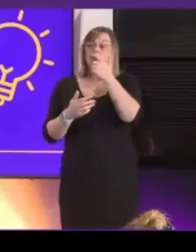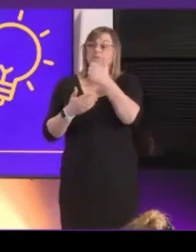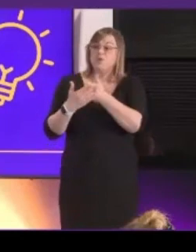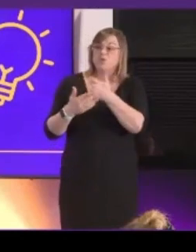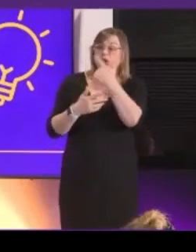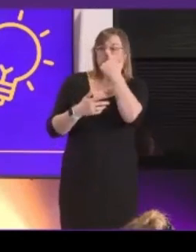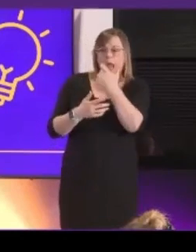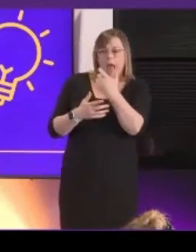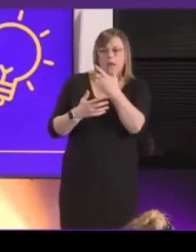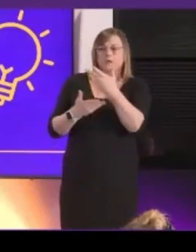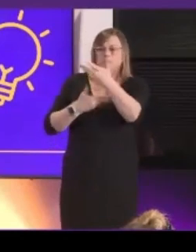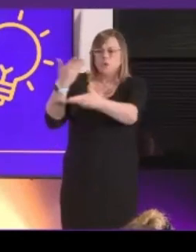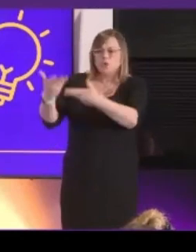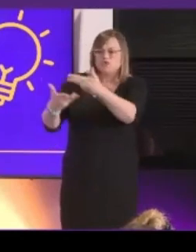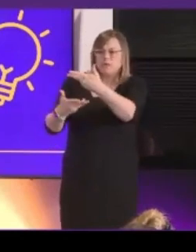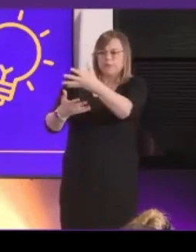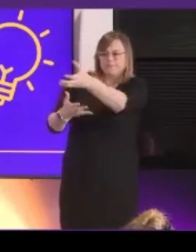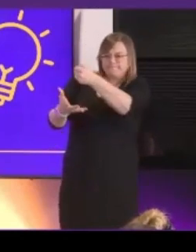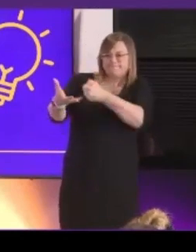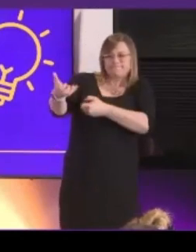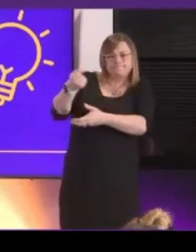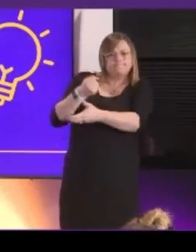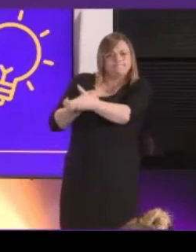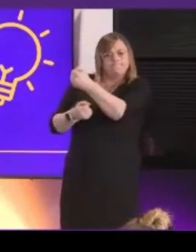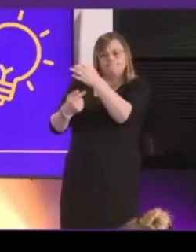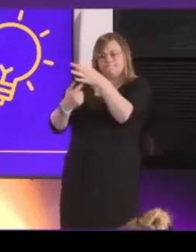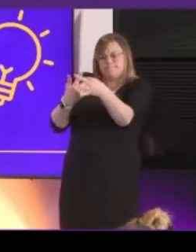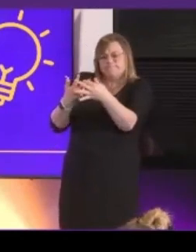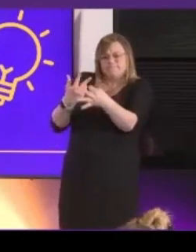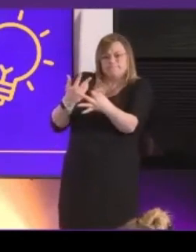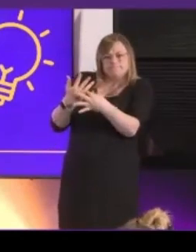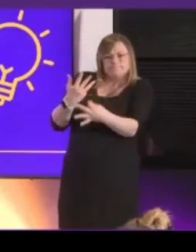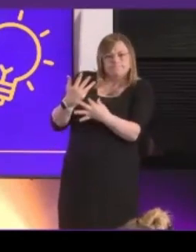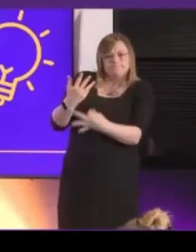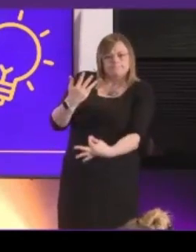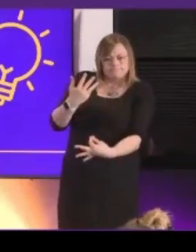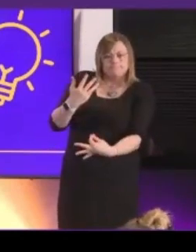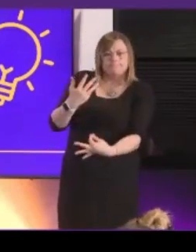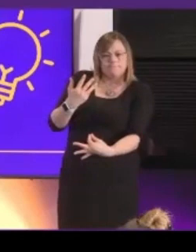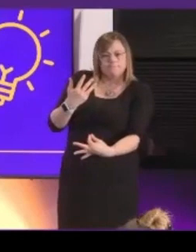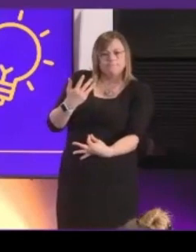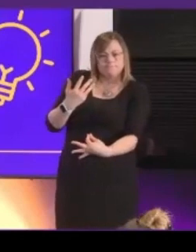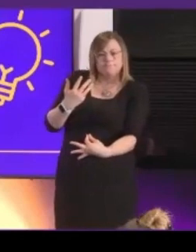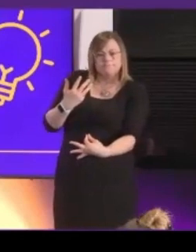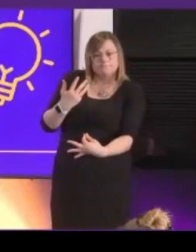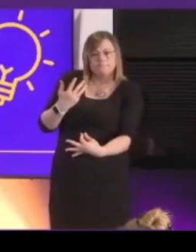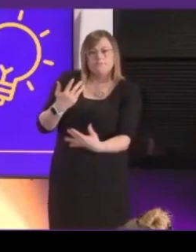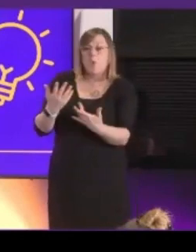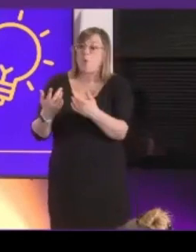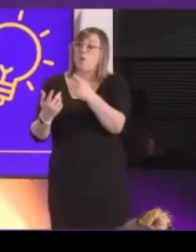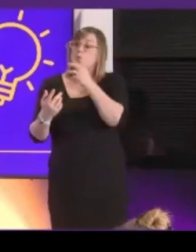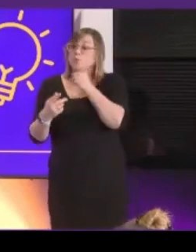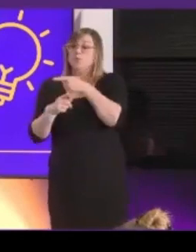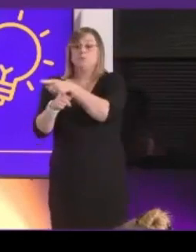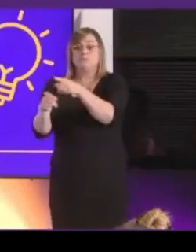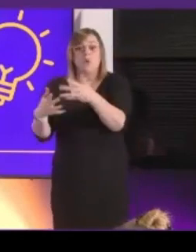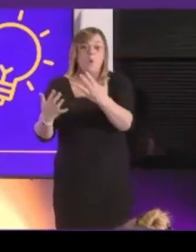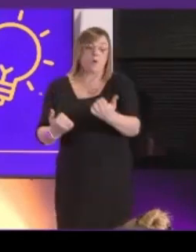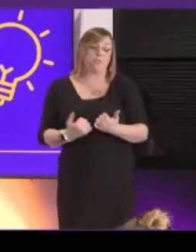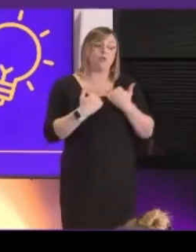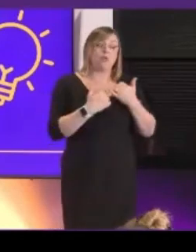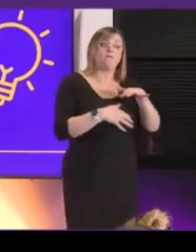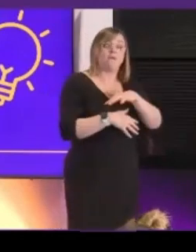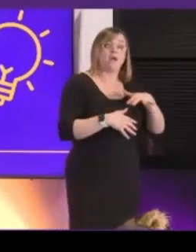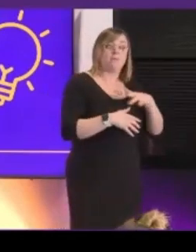on a story of an individual or groups of individuals, again, or stories within their own family circle. So, you know, and when I